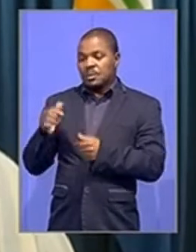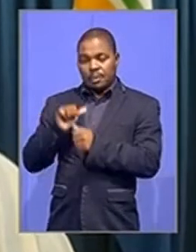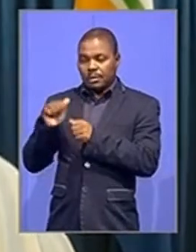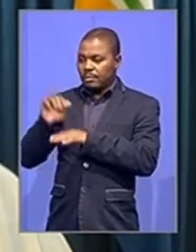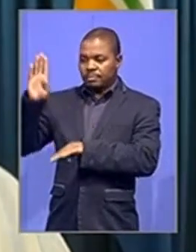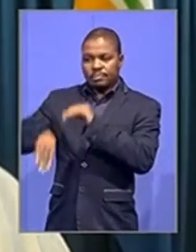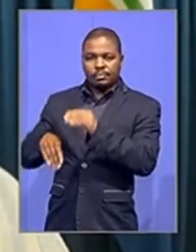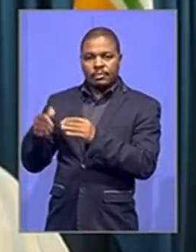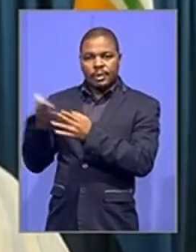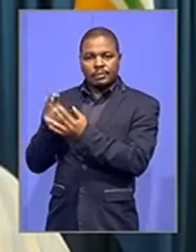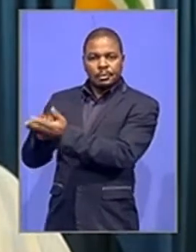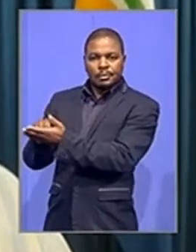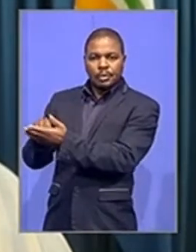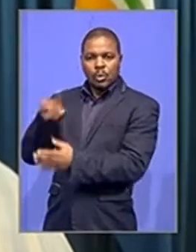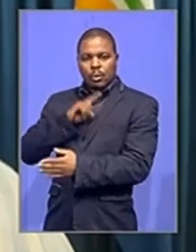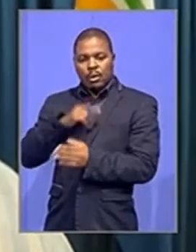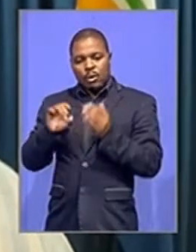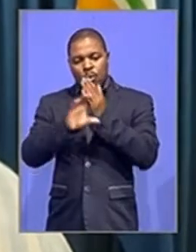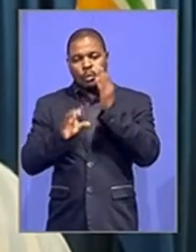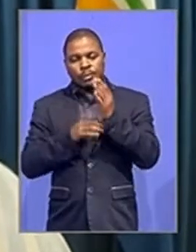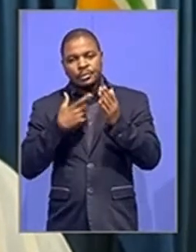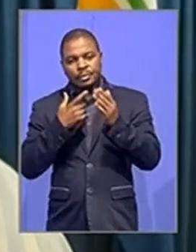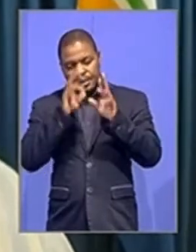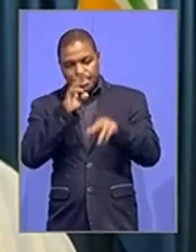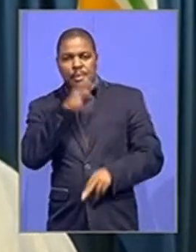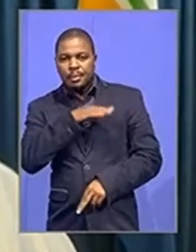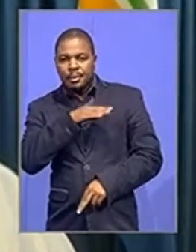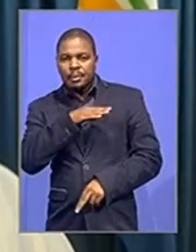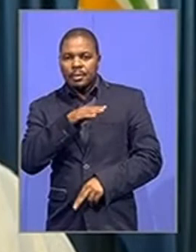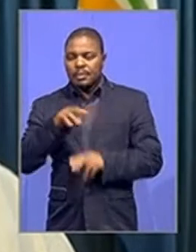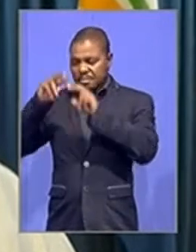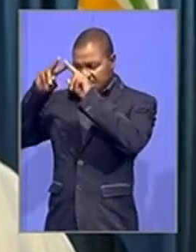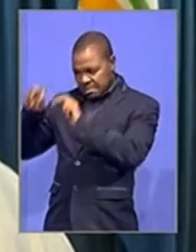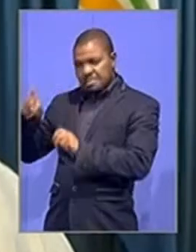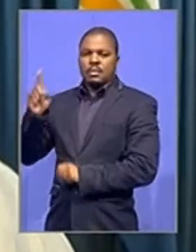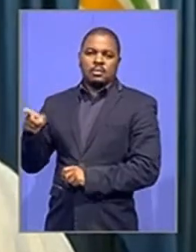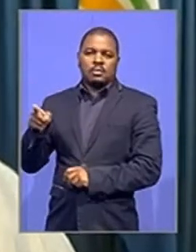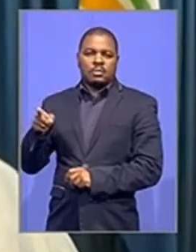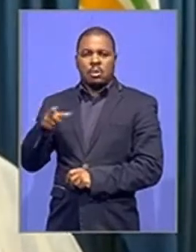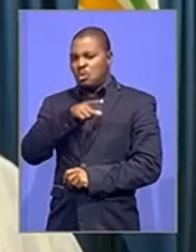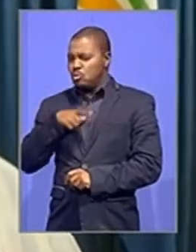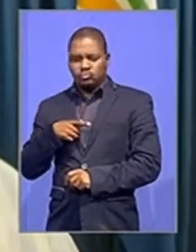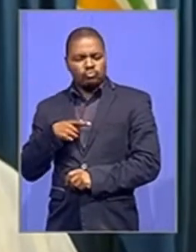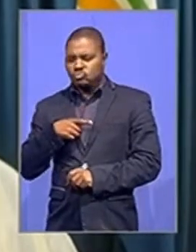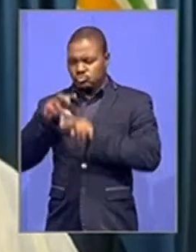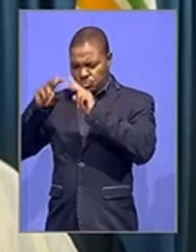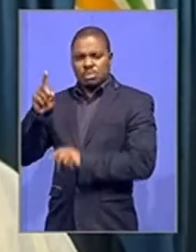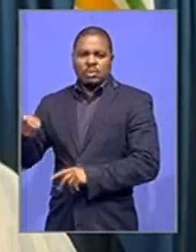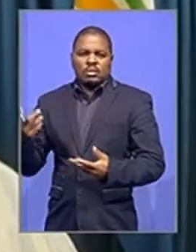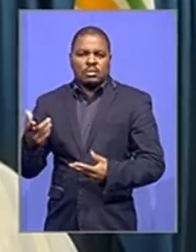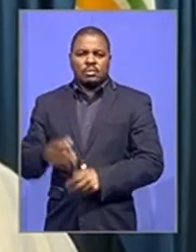court should be laid, and that has been done. It should be investigated, and that shouldn't take long. And